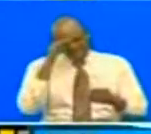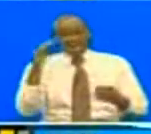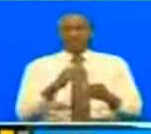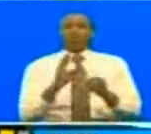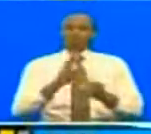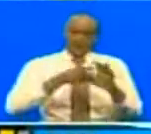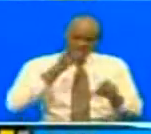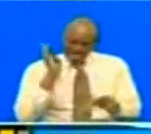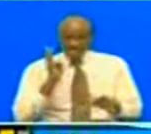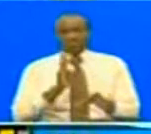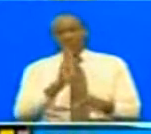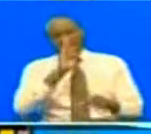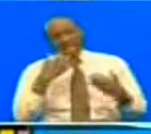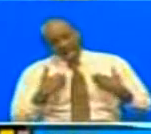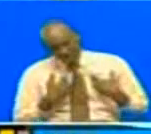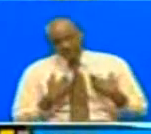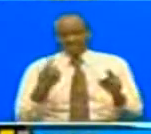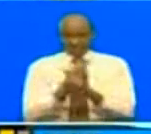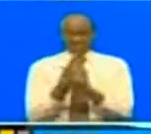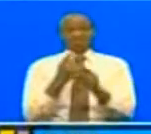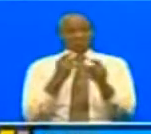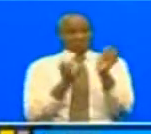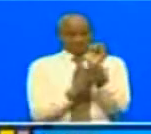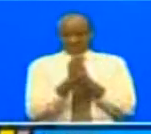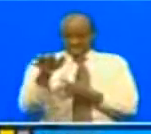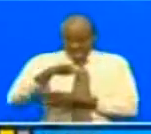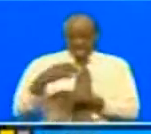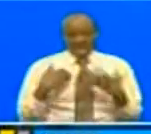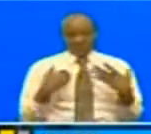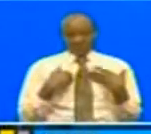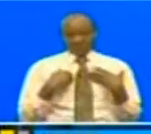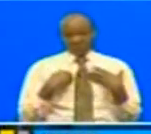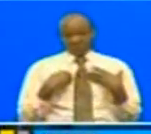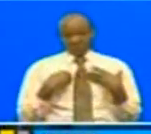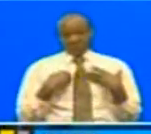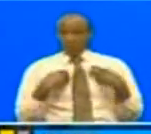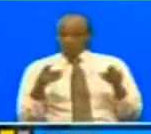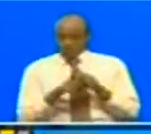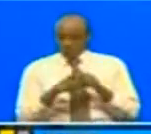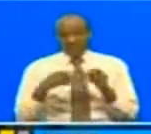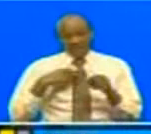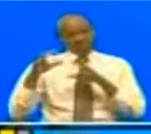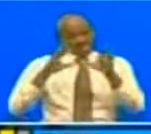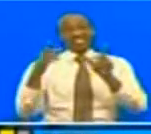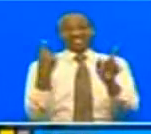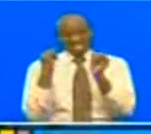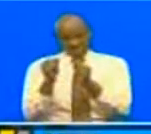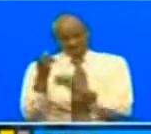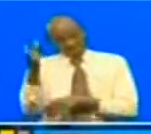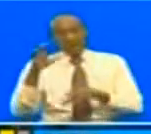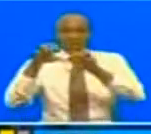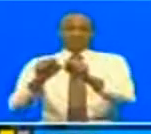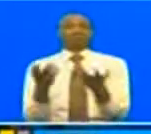wine, and we have a great geographic footprint of the emerging markets and the developed